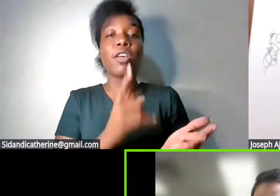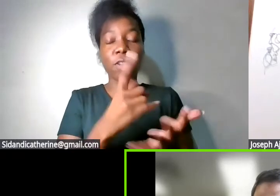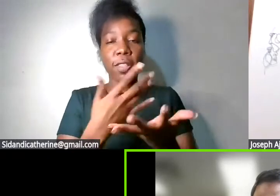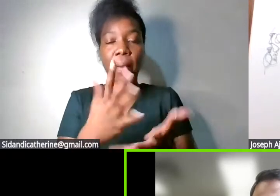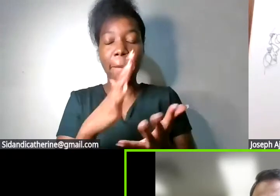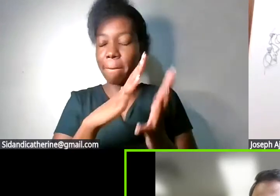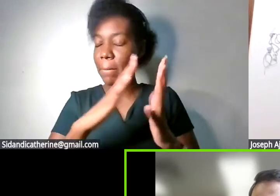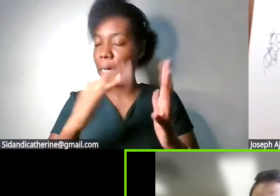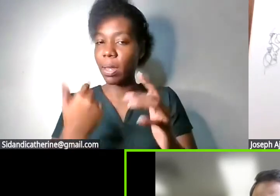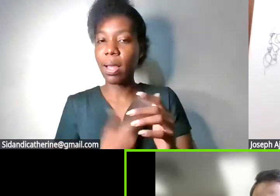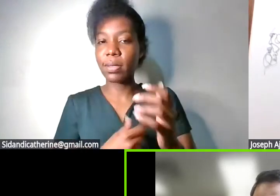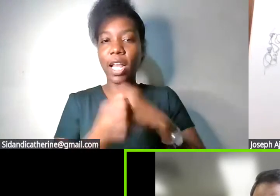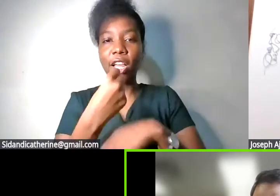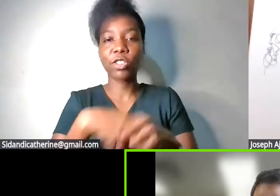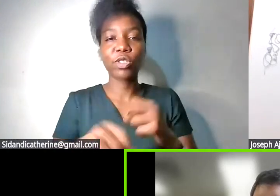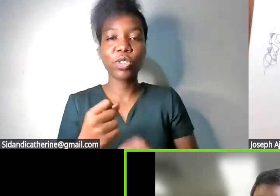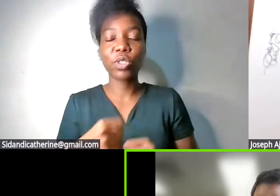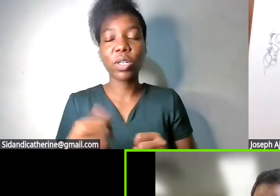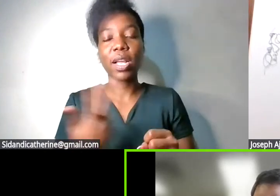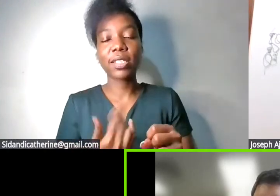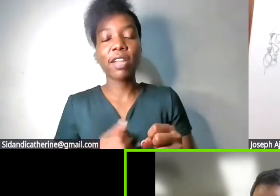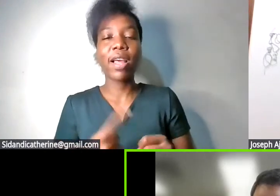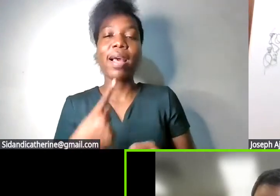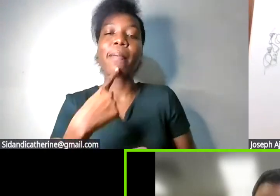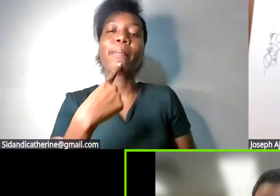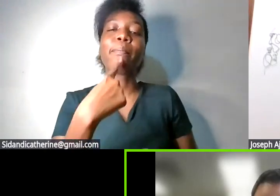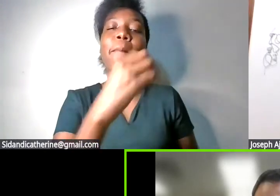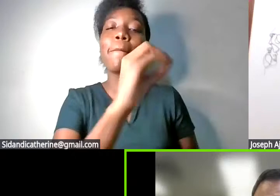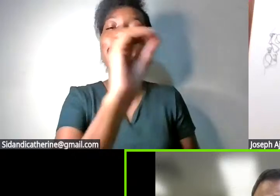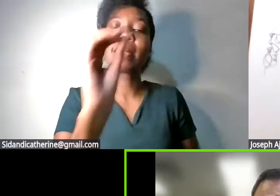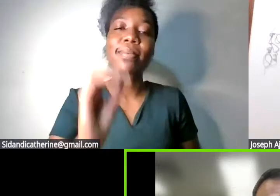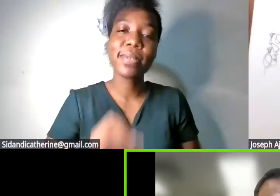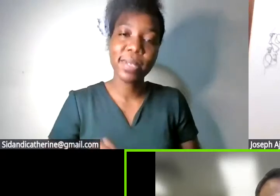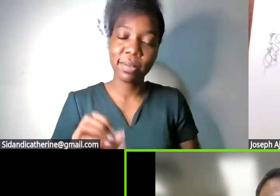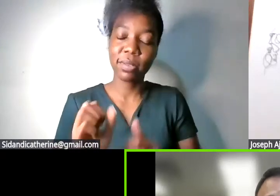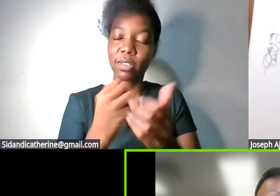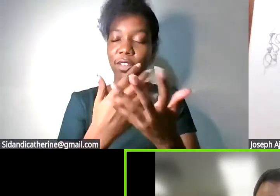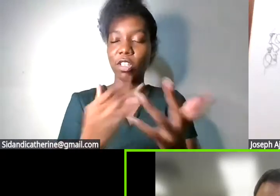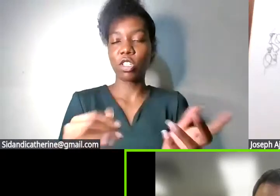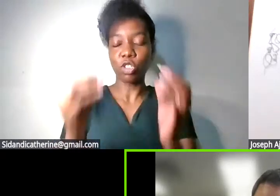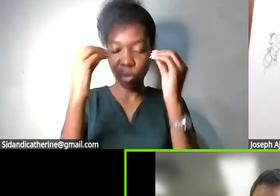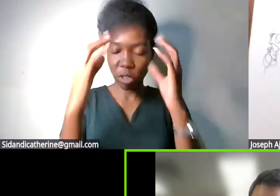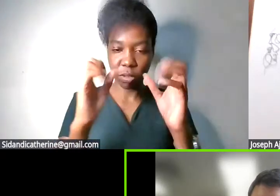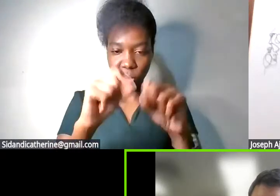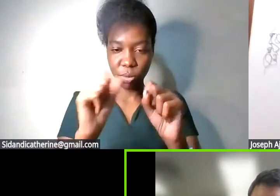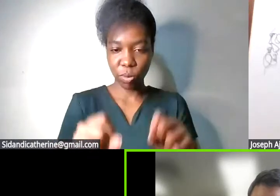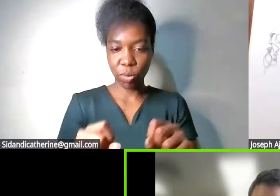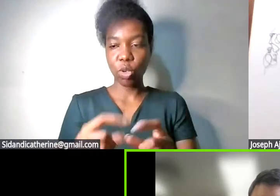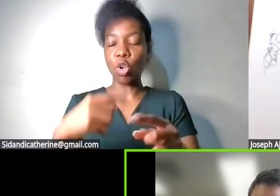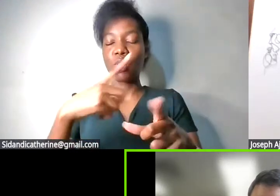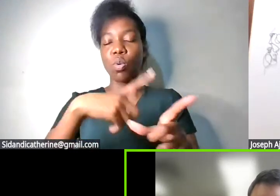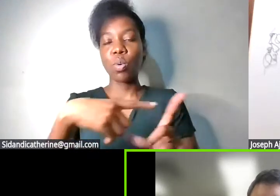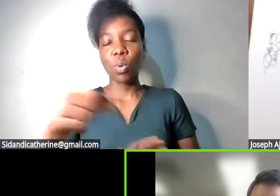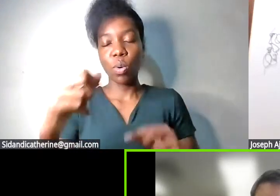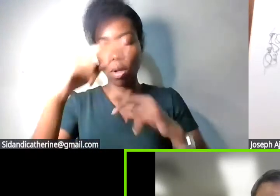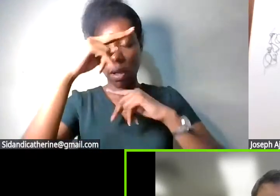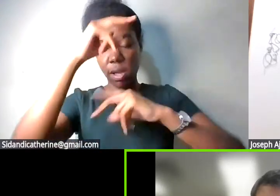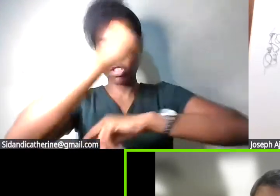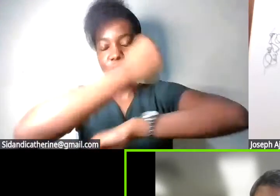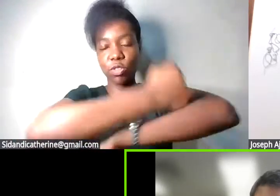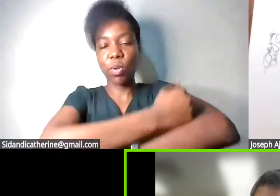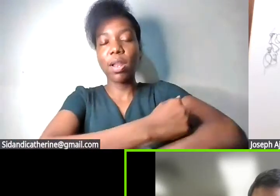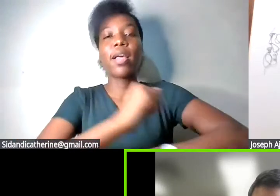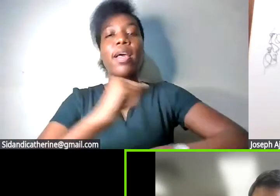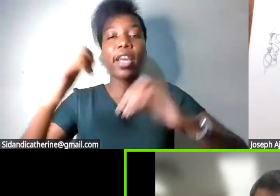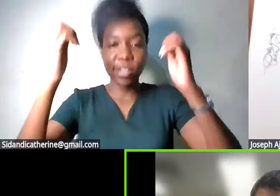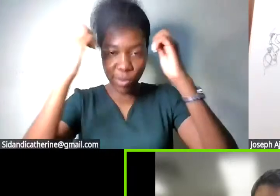Taiyi is that we actually have 100% graduation rate where the students go to a post-secondary education. Okay, so that means all